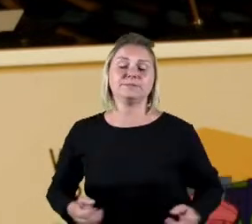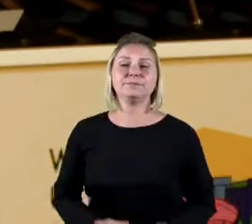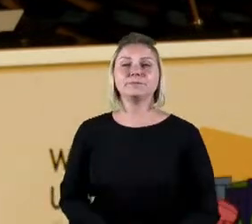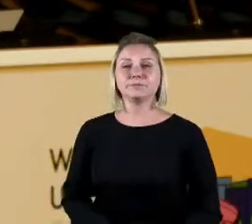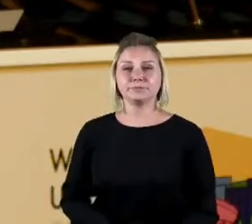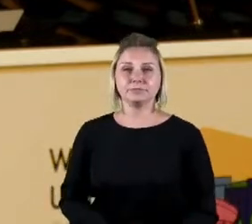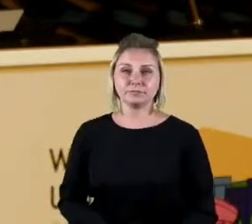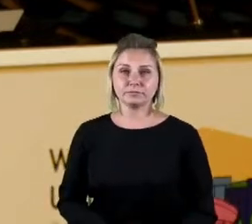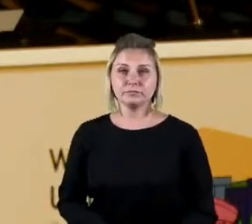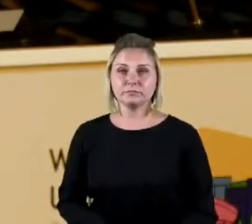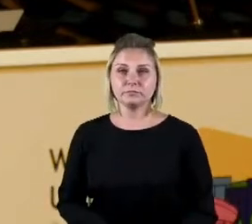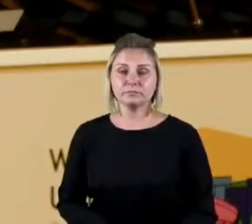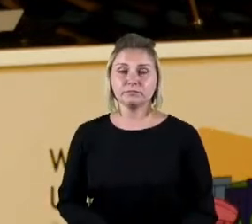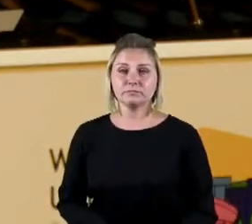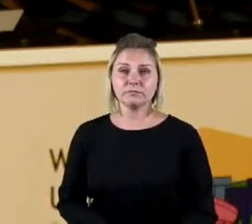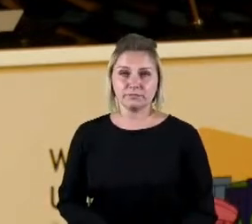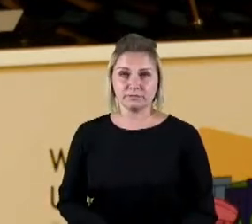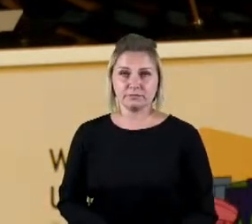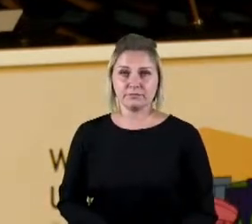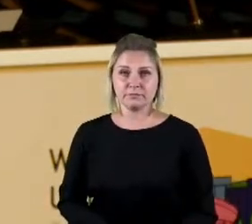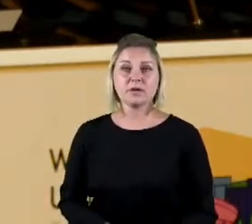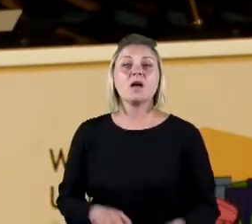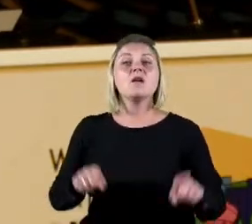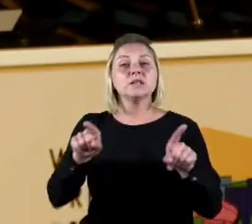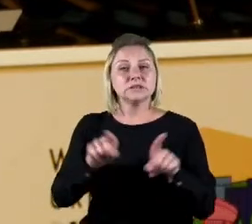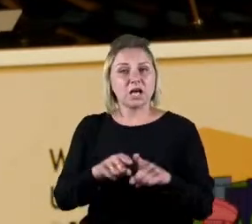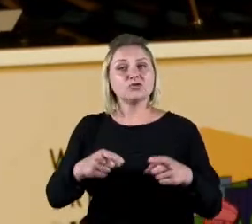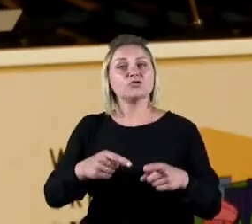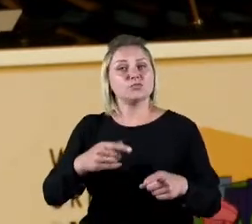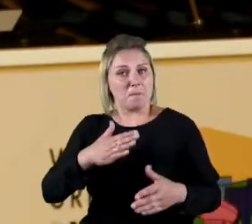recovery, social reconstruction, and